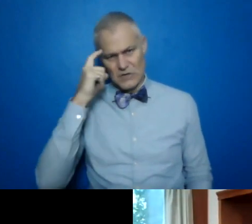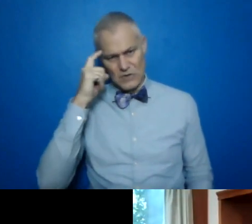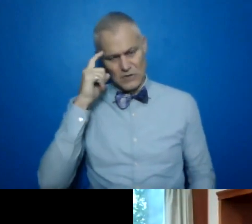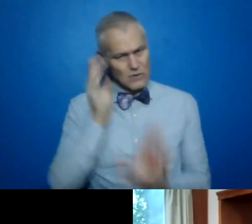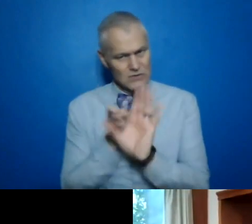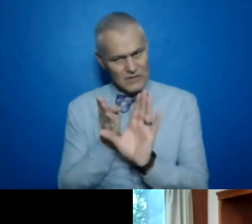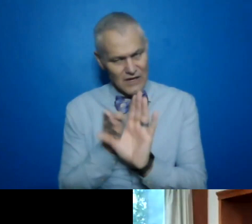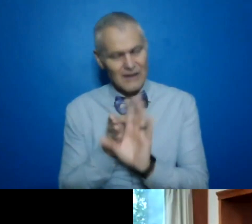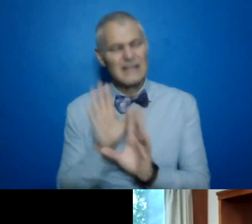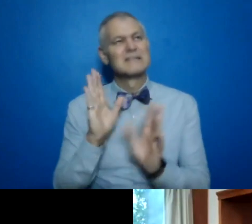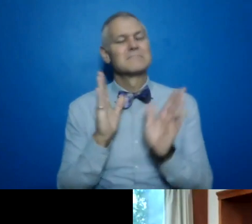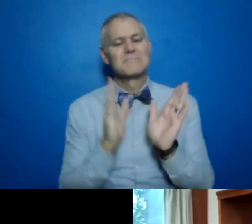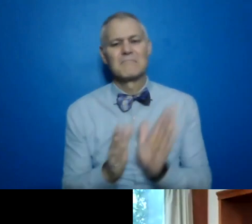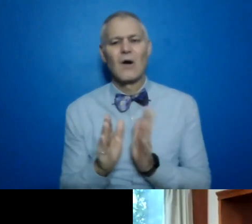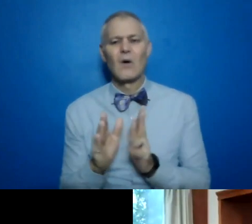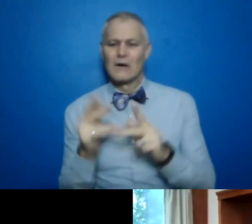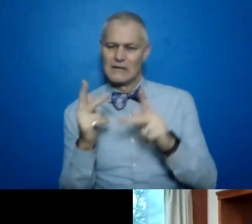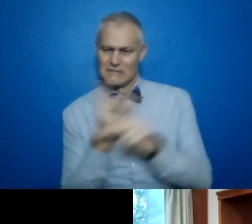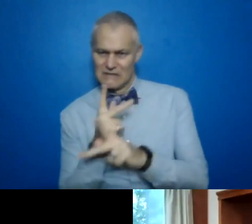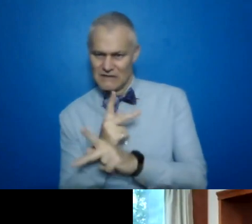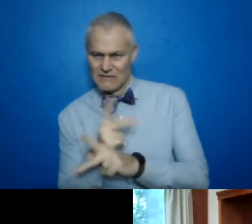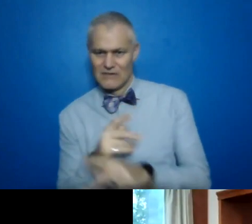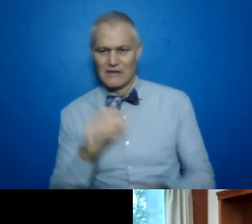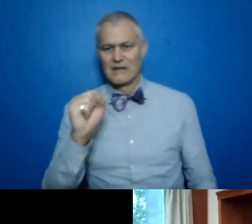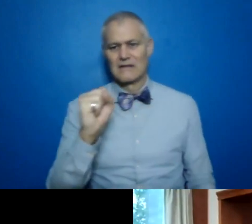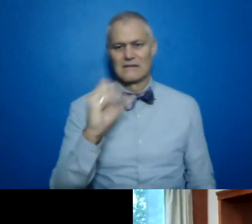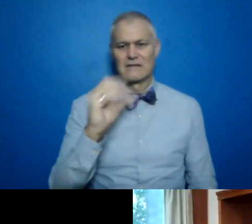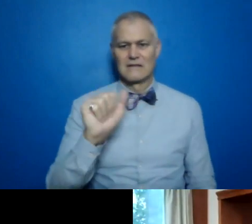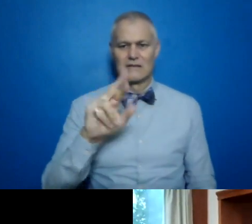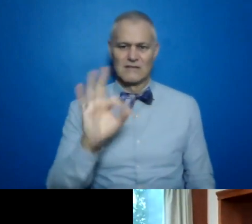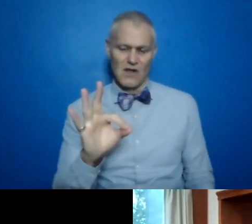methodology or a analytical framework he calls SCARF. Mm-hmm.